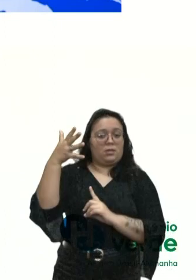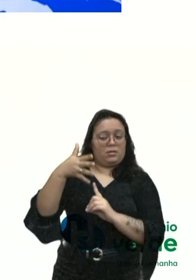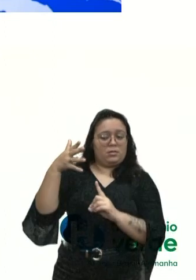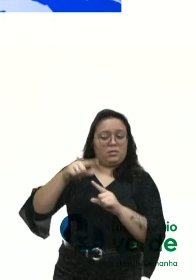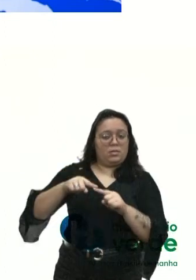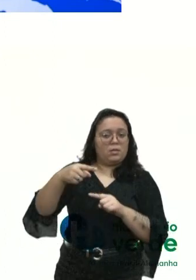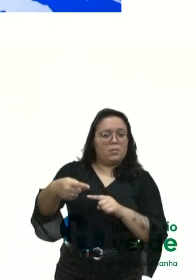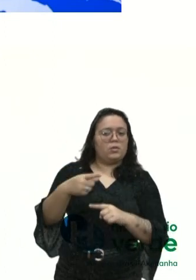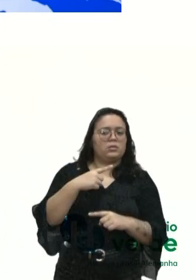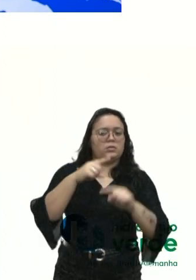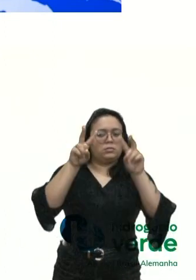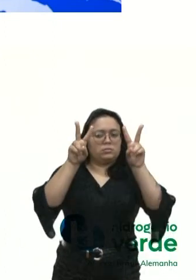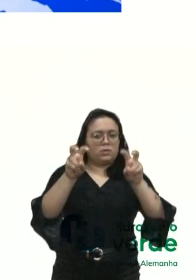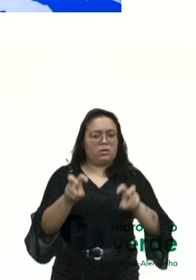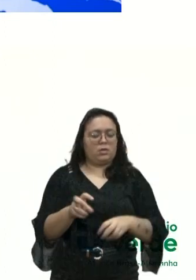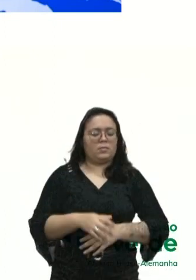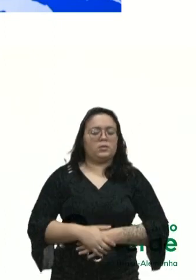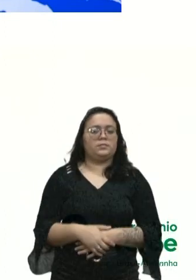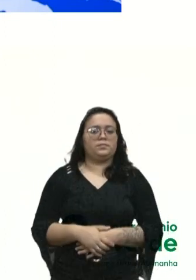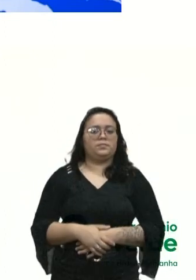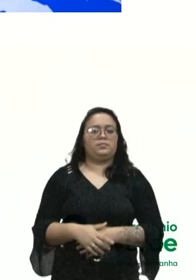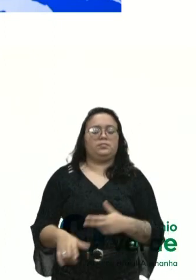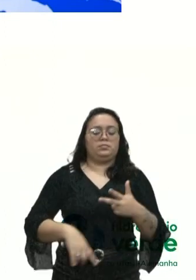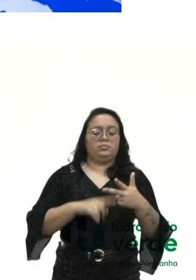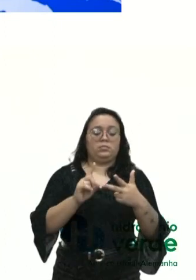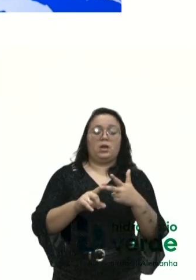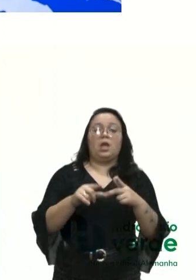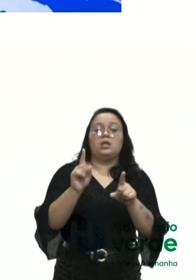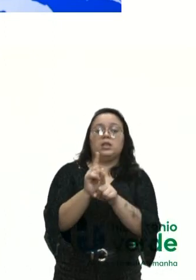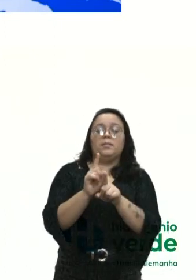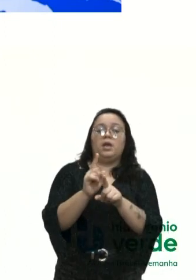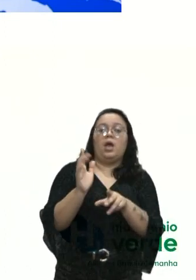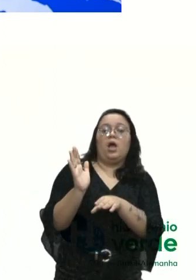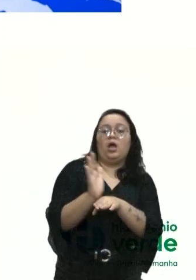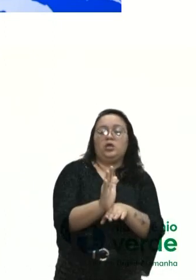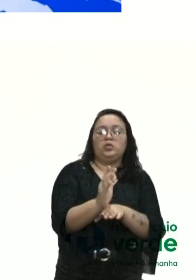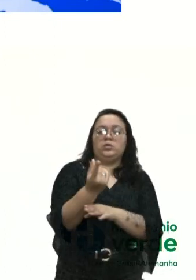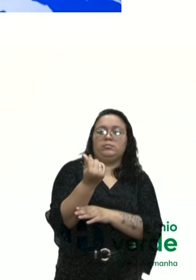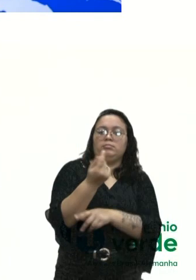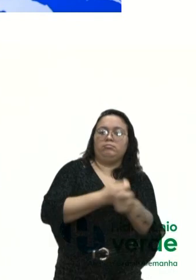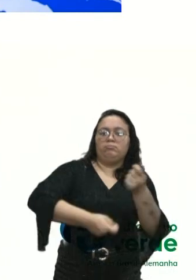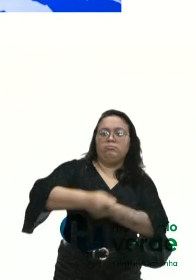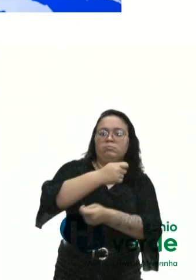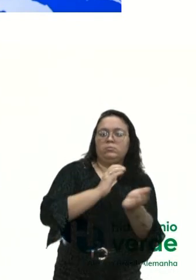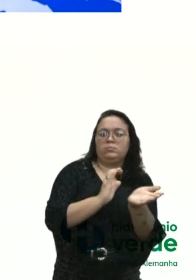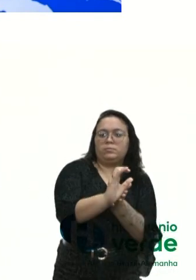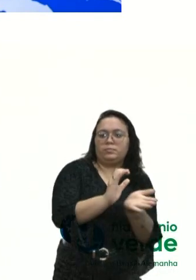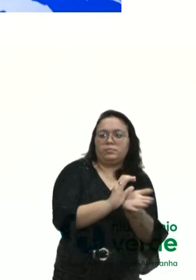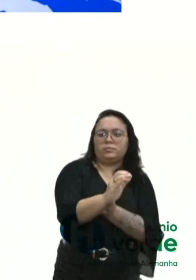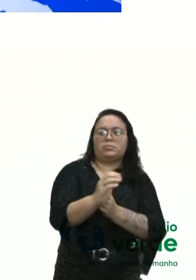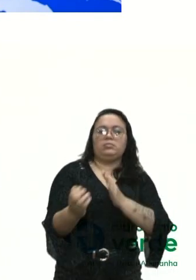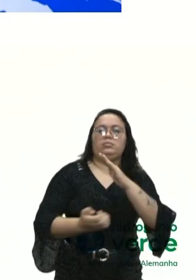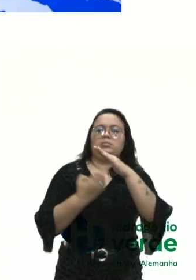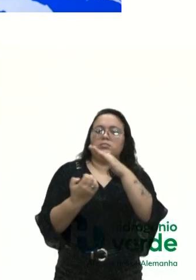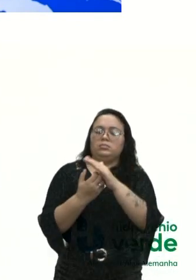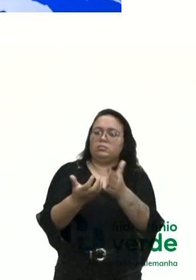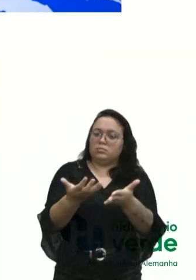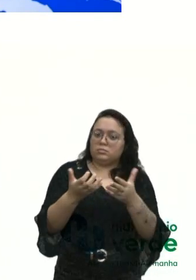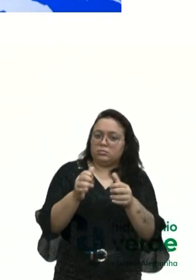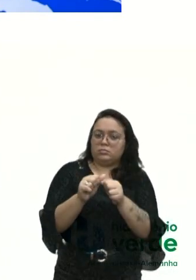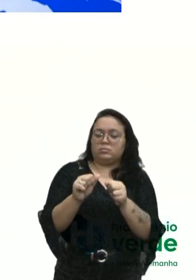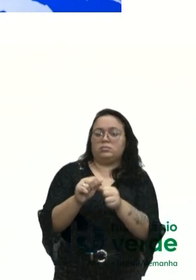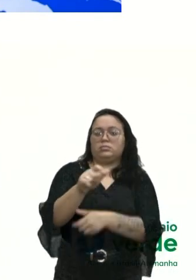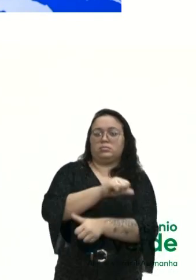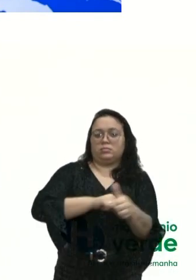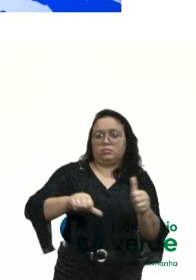apresentação. Ajuda financeira para essa transição energética, Financial para essas help empresas que querem fazer for essa transição companies that energética. want to go through E no this